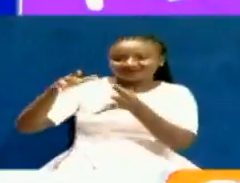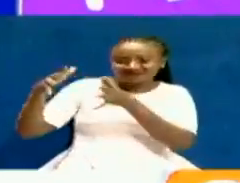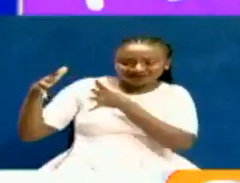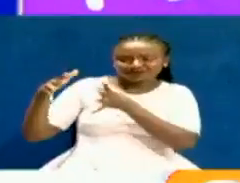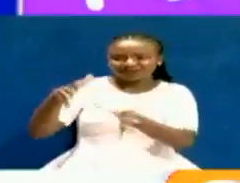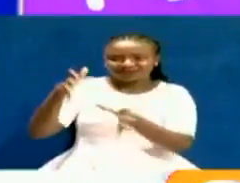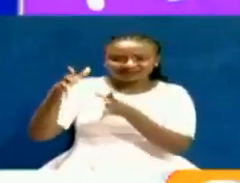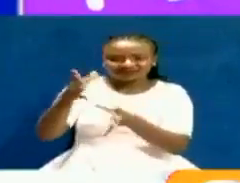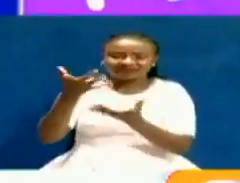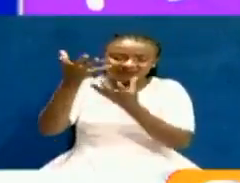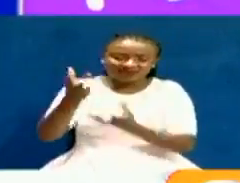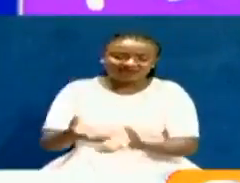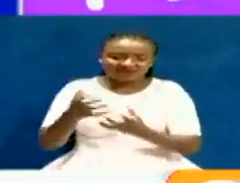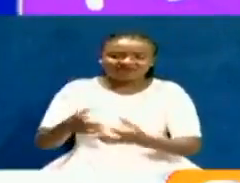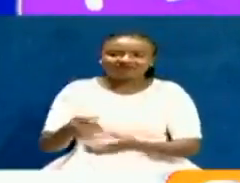the pressure